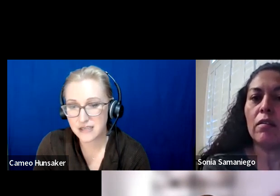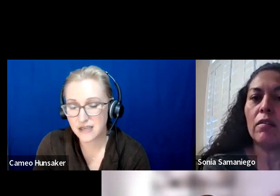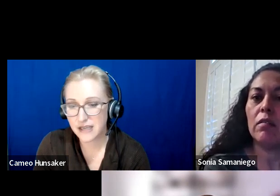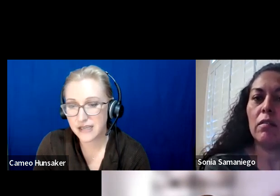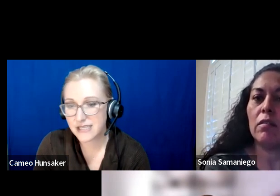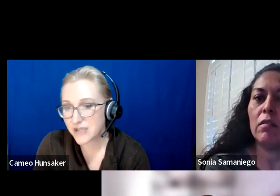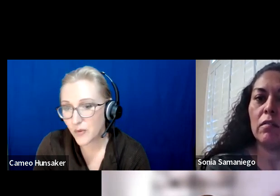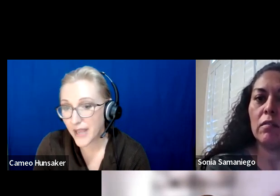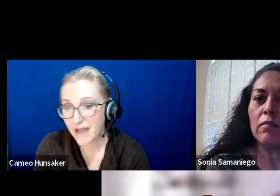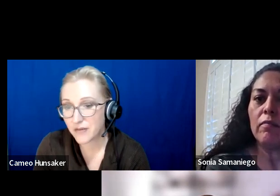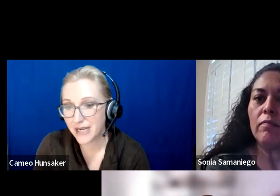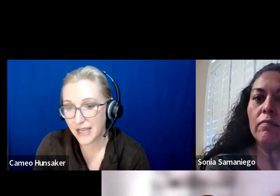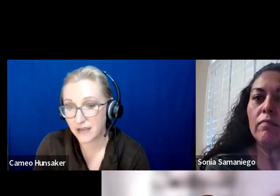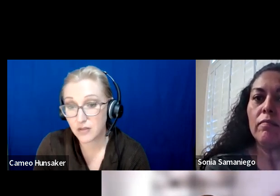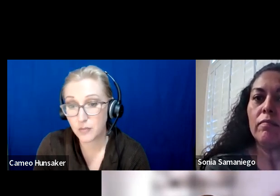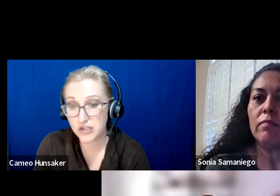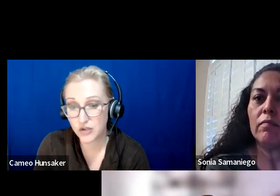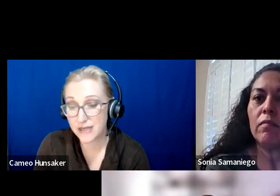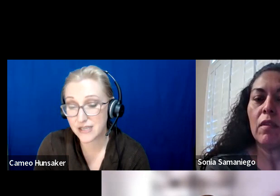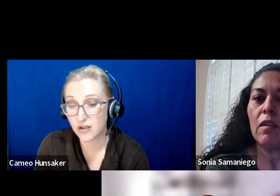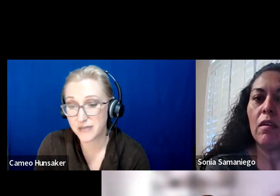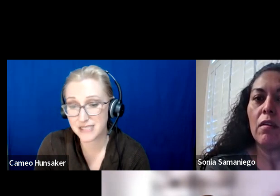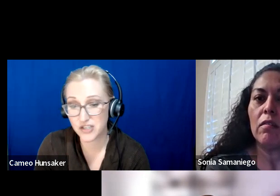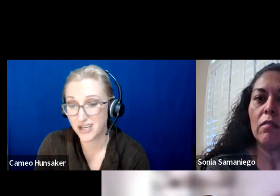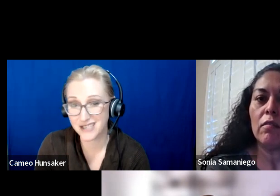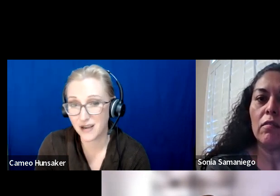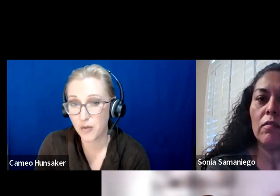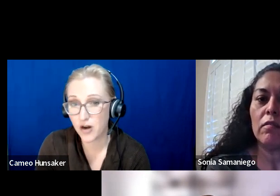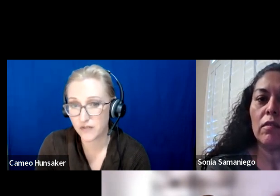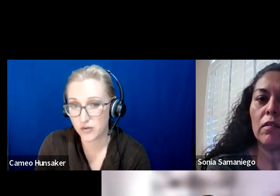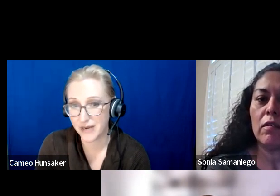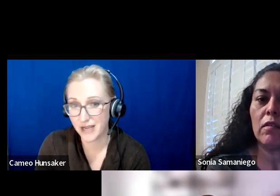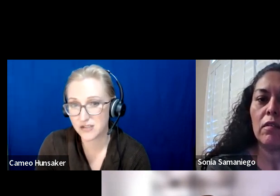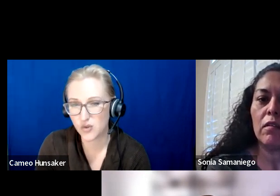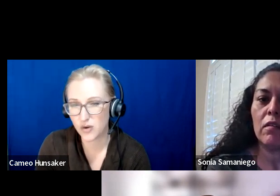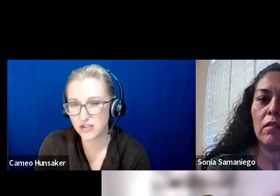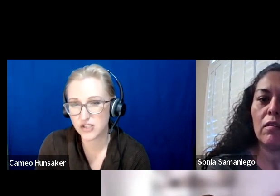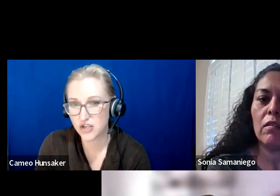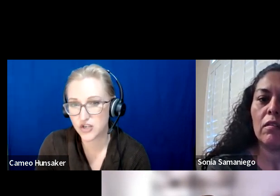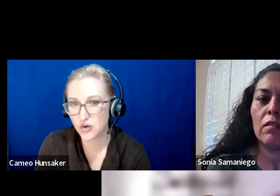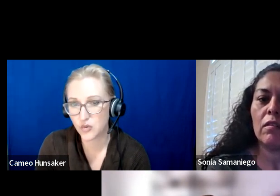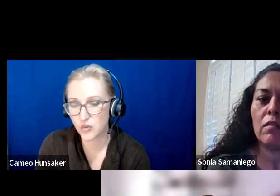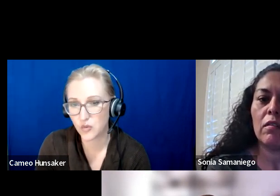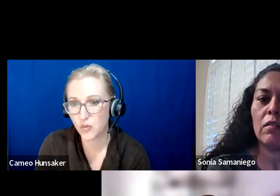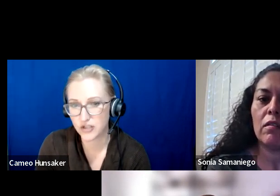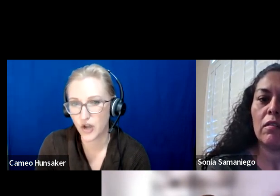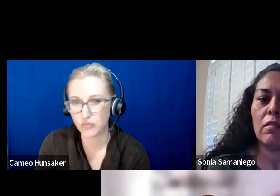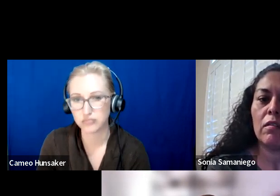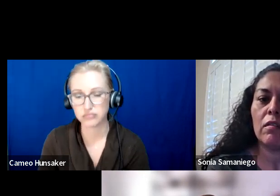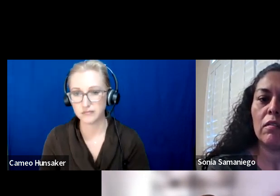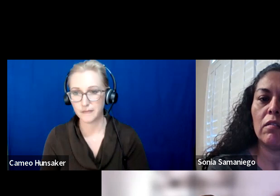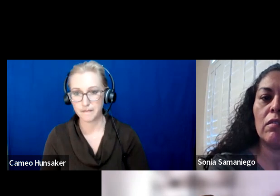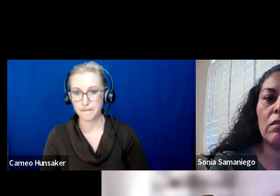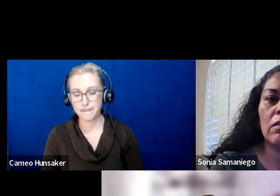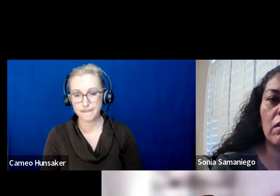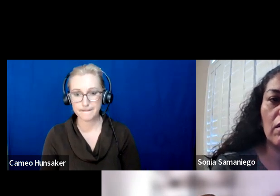And it seems that when we have a meeting, the person who has the ultimate decision isn't a part of those meetings. So we're just not sure where to go.